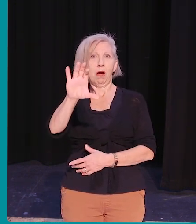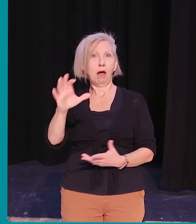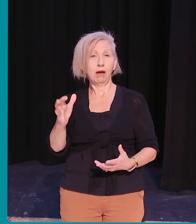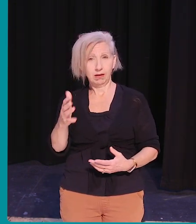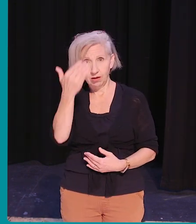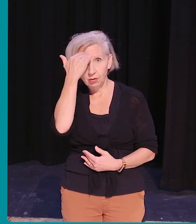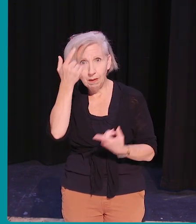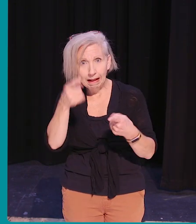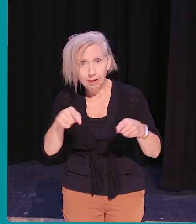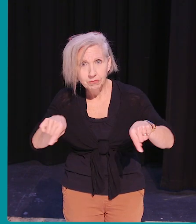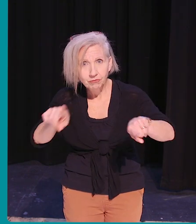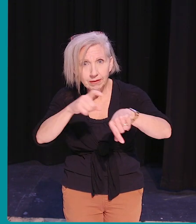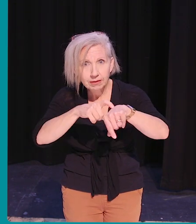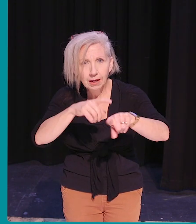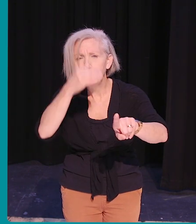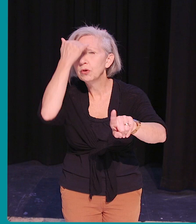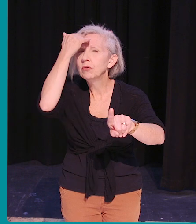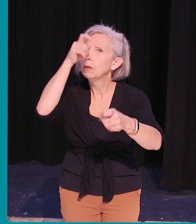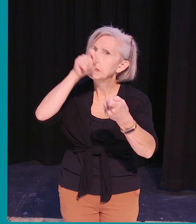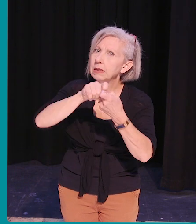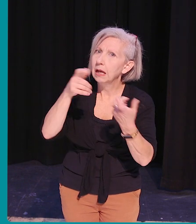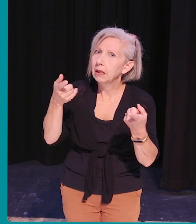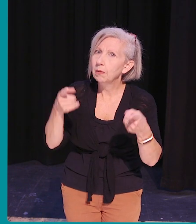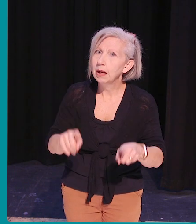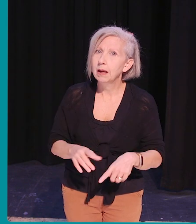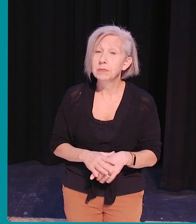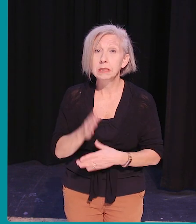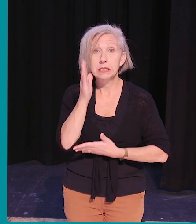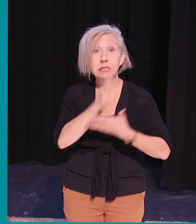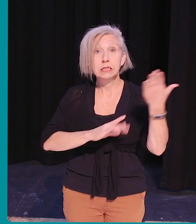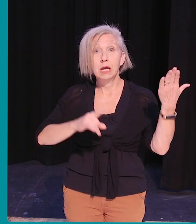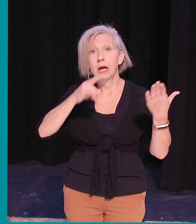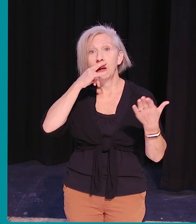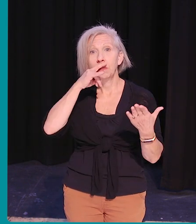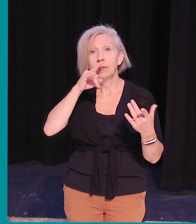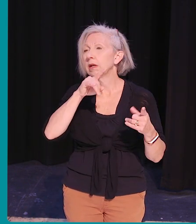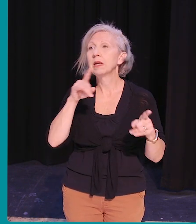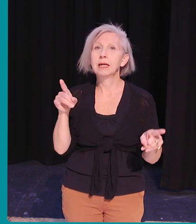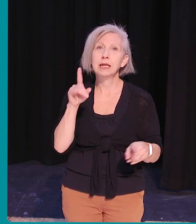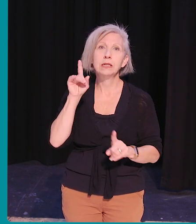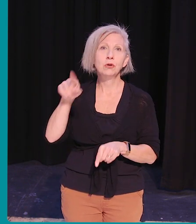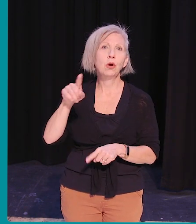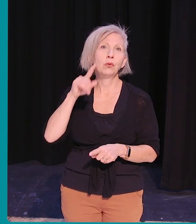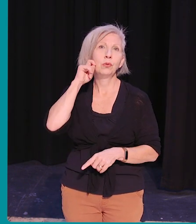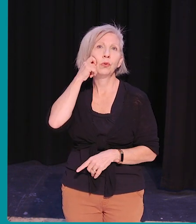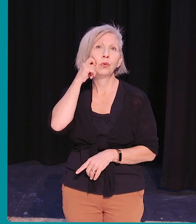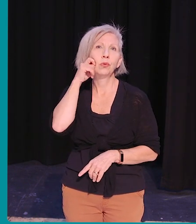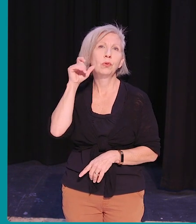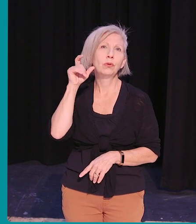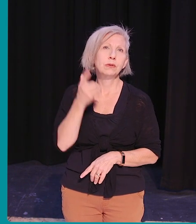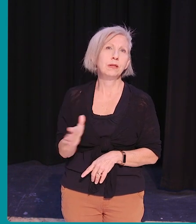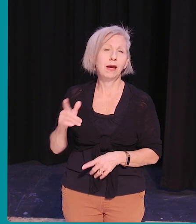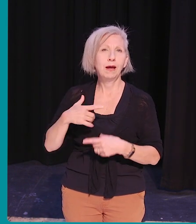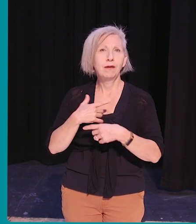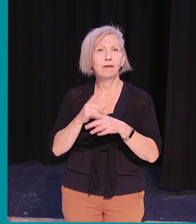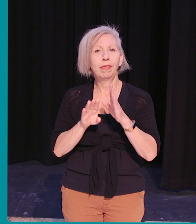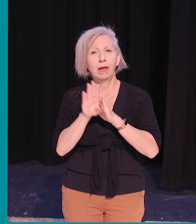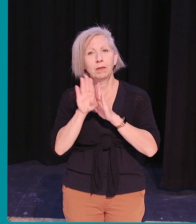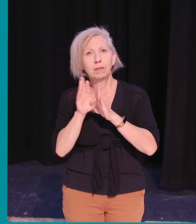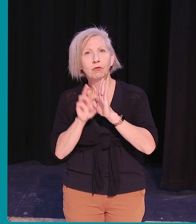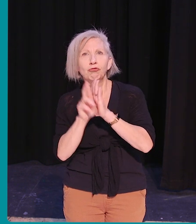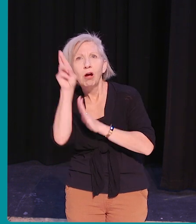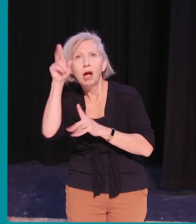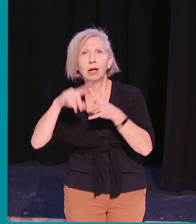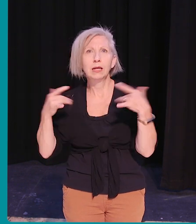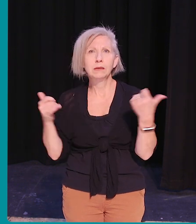during this time? We know exactly what happens during this time. Some kids get to go do cool stuff. They get to build rockets, they get to play with